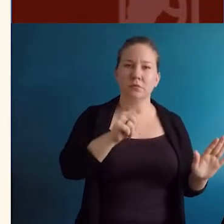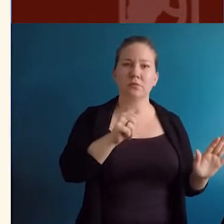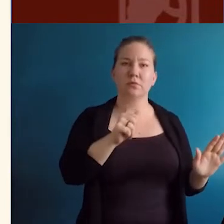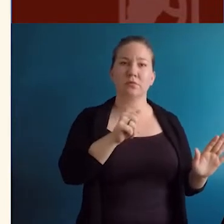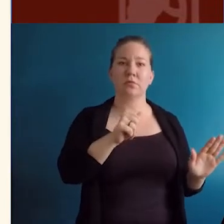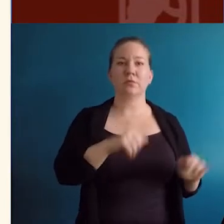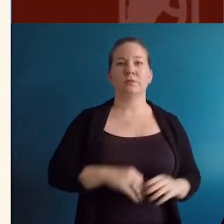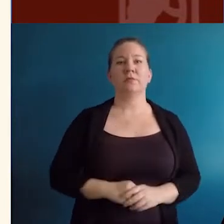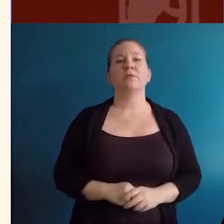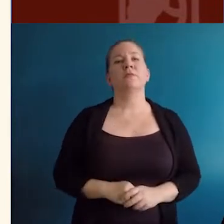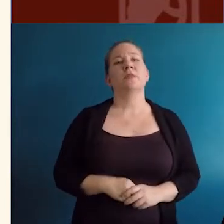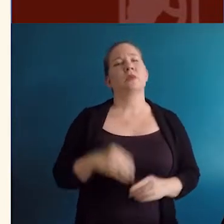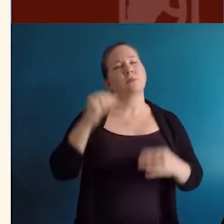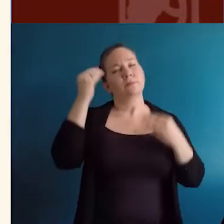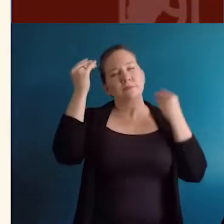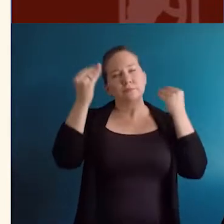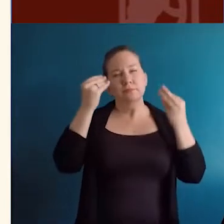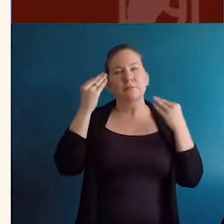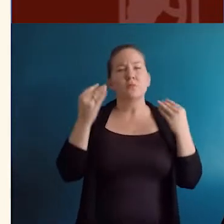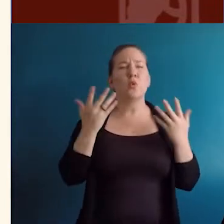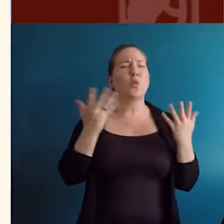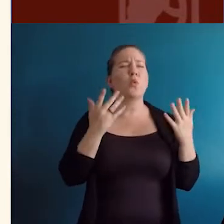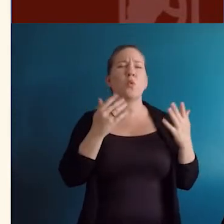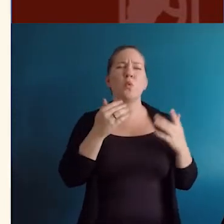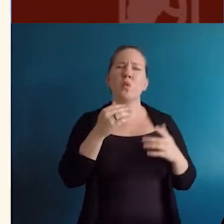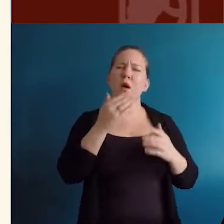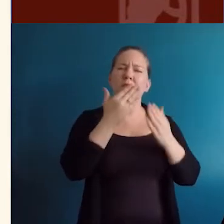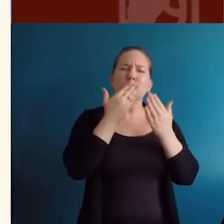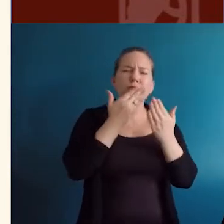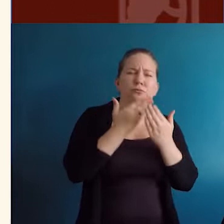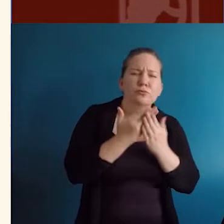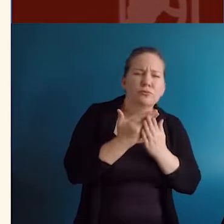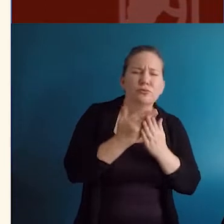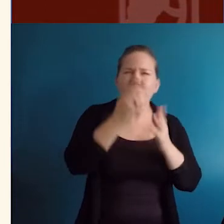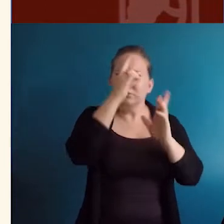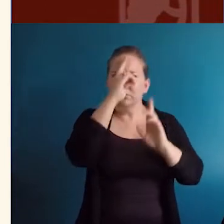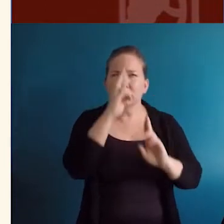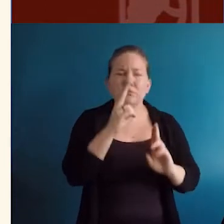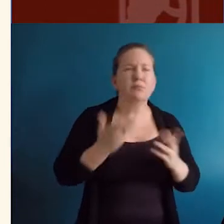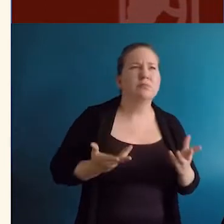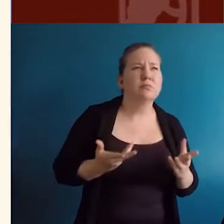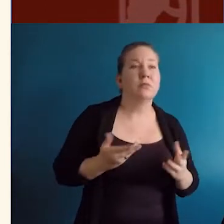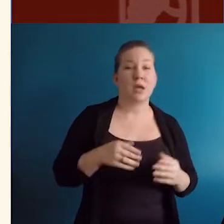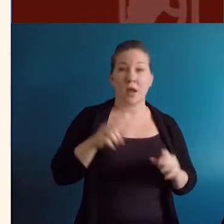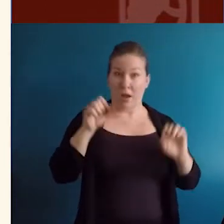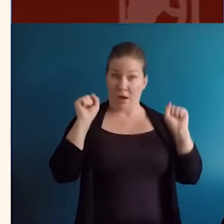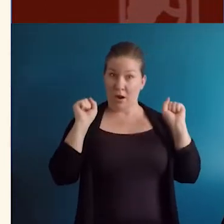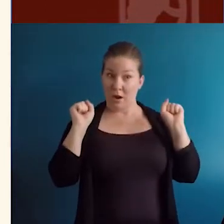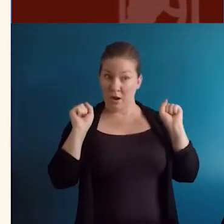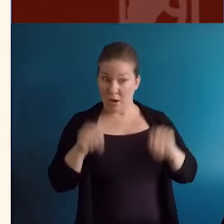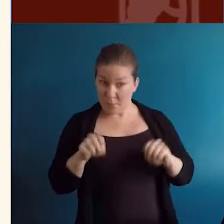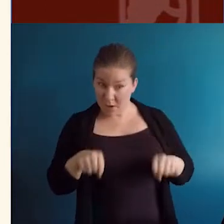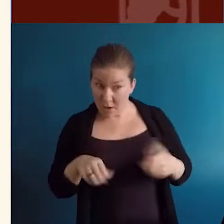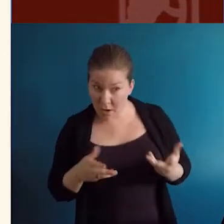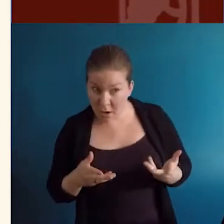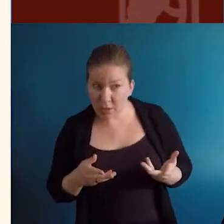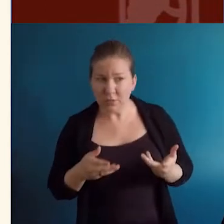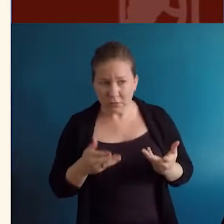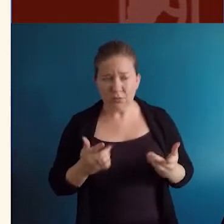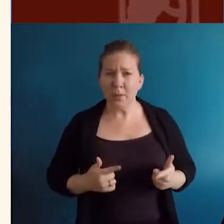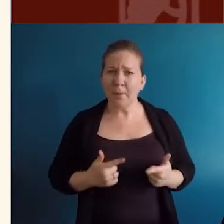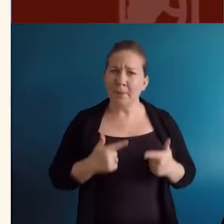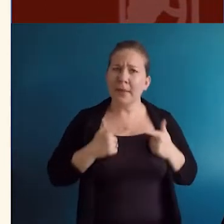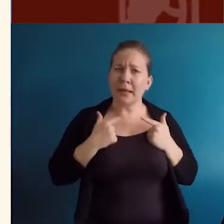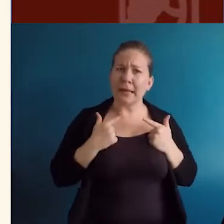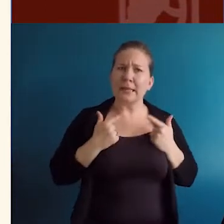is noble in the sight of all. If it is possible, so far as it depends on you, live